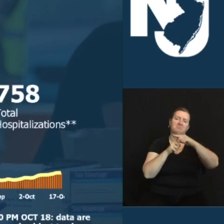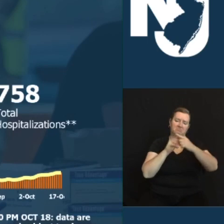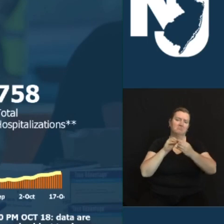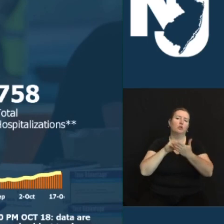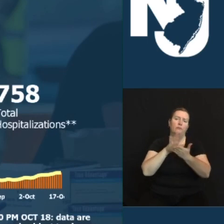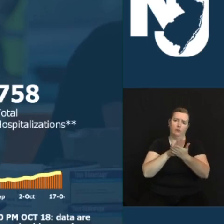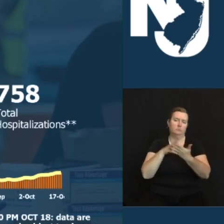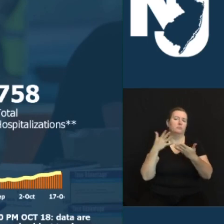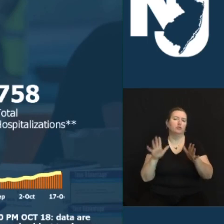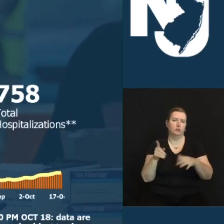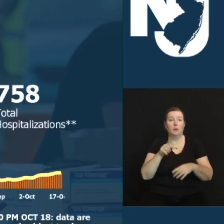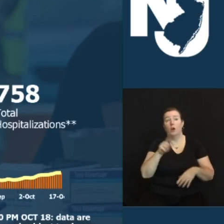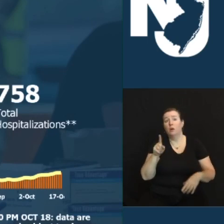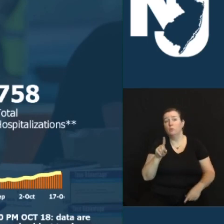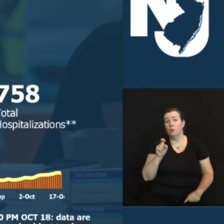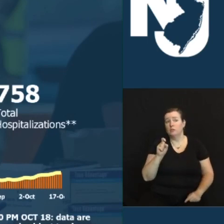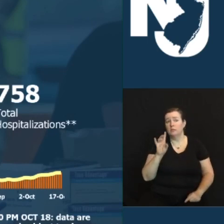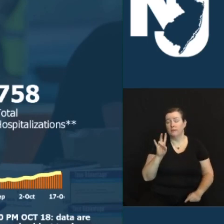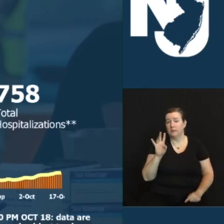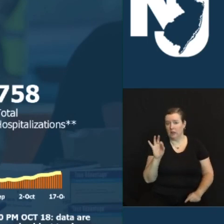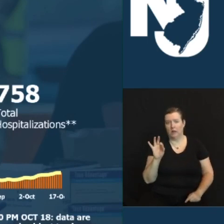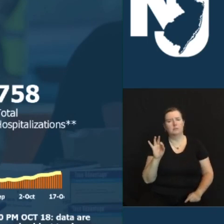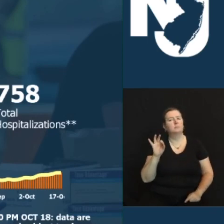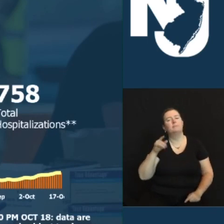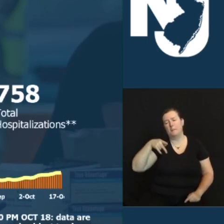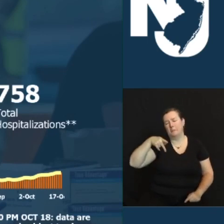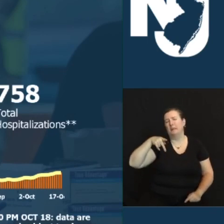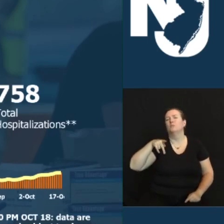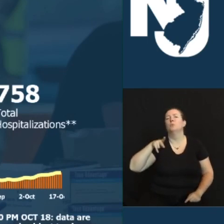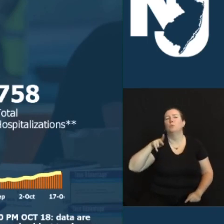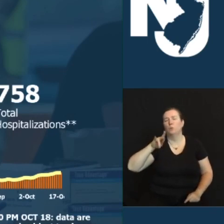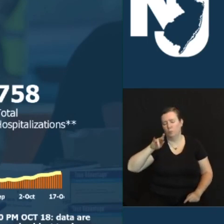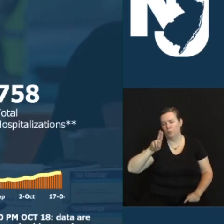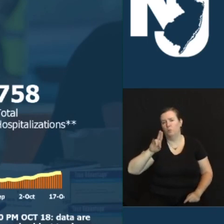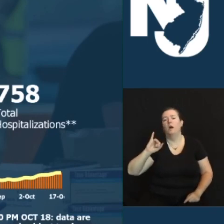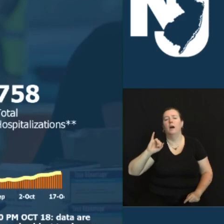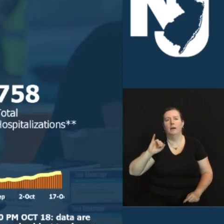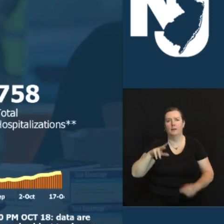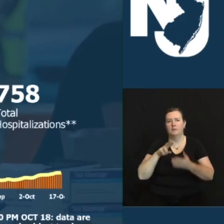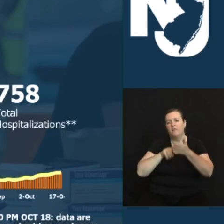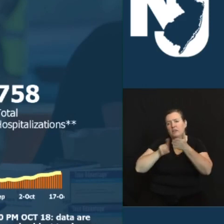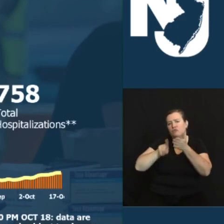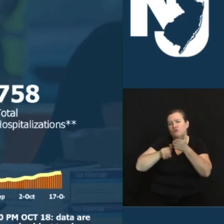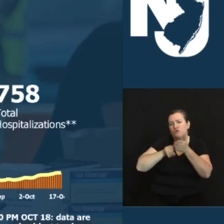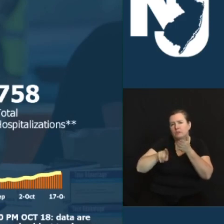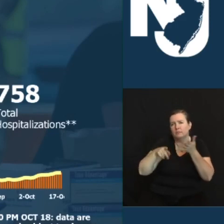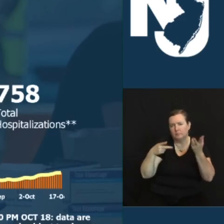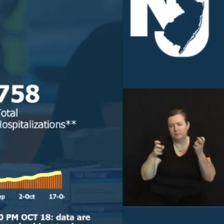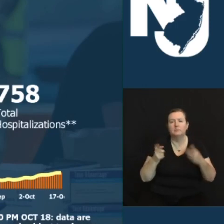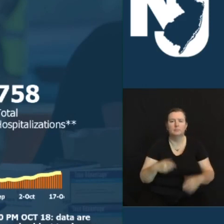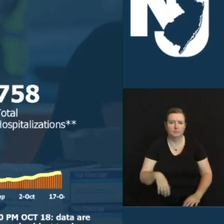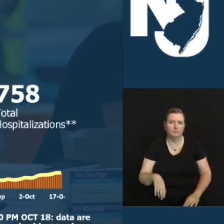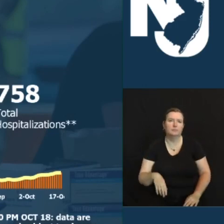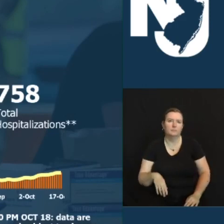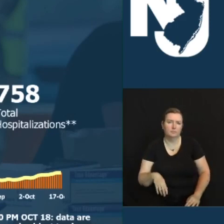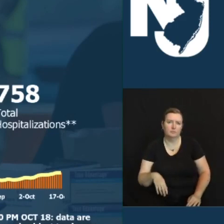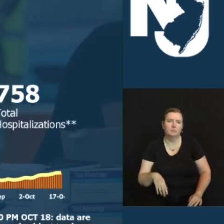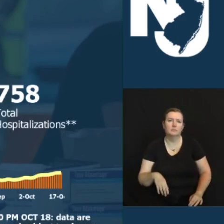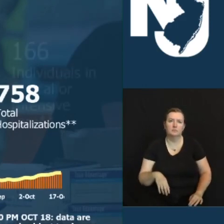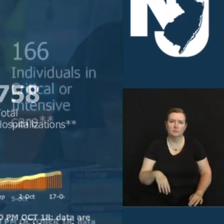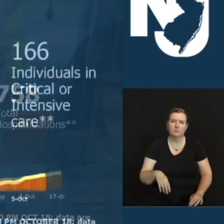another 179 listed as persons under investigation as they await results of their tests. Of